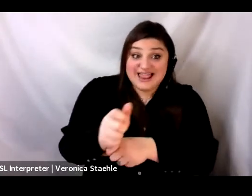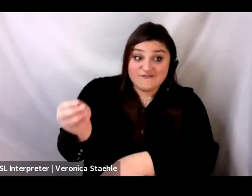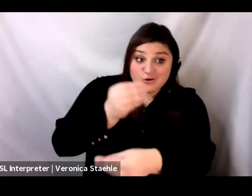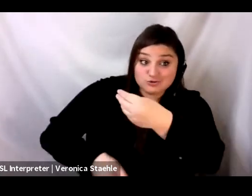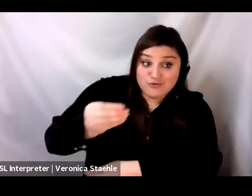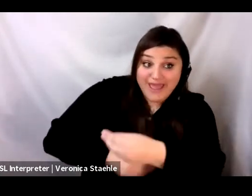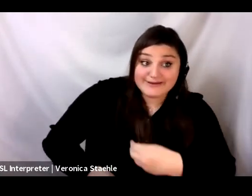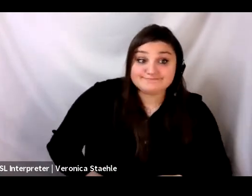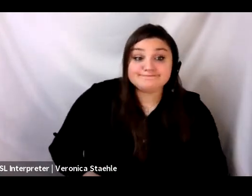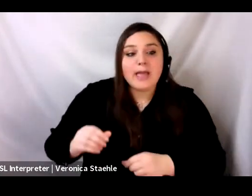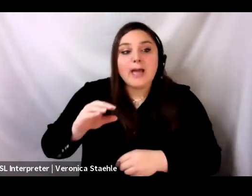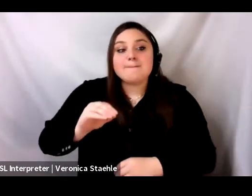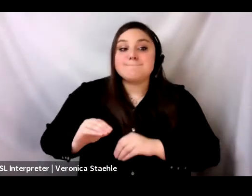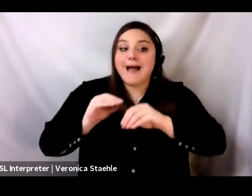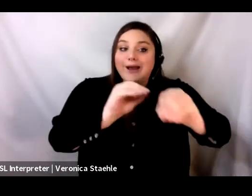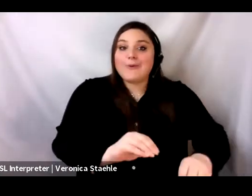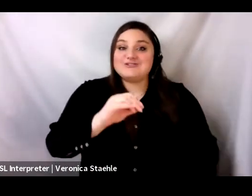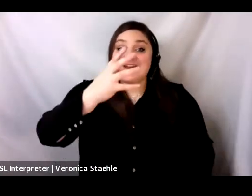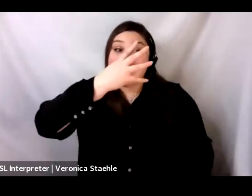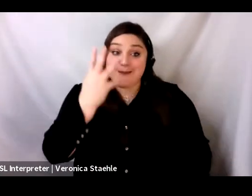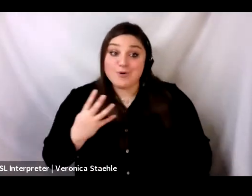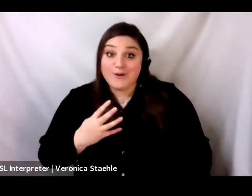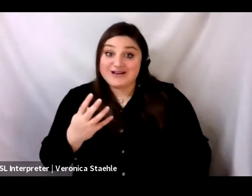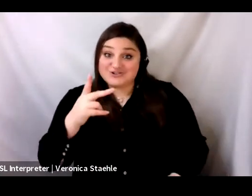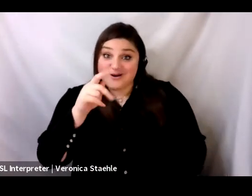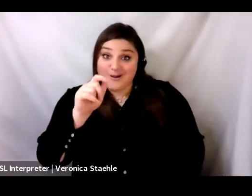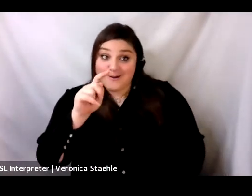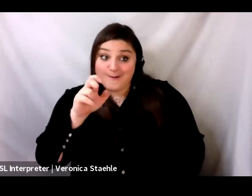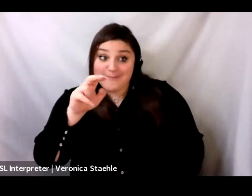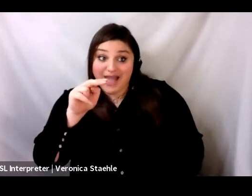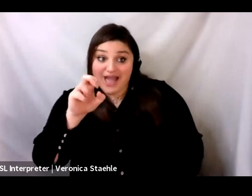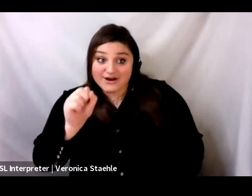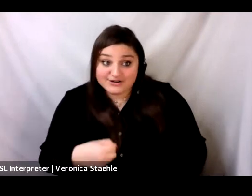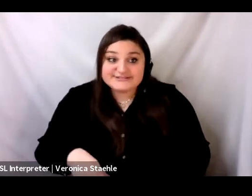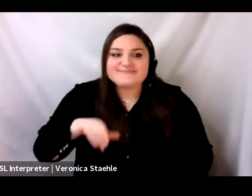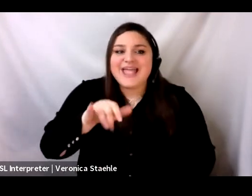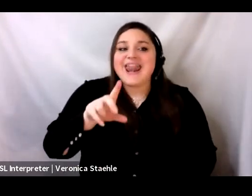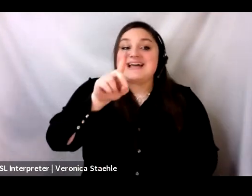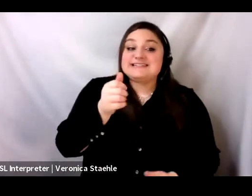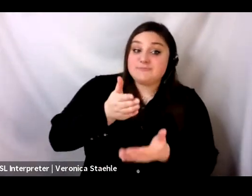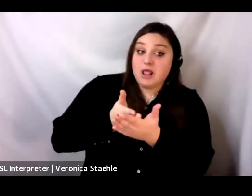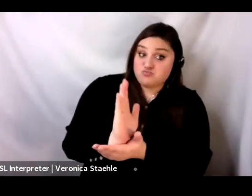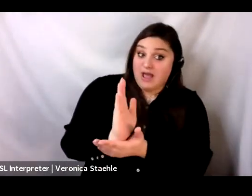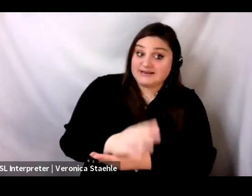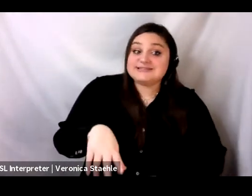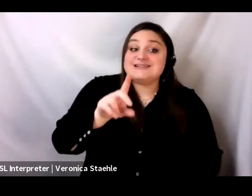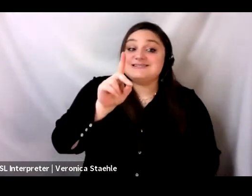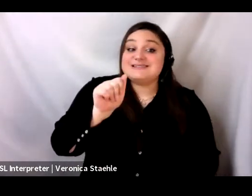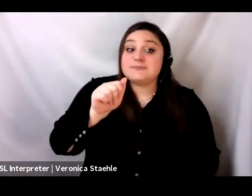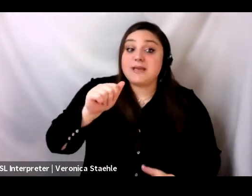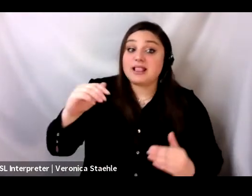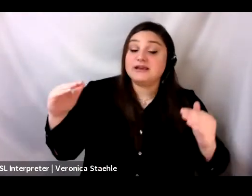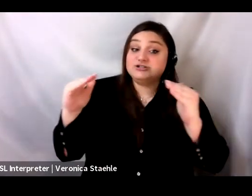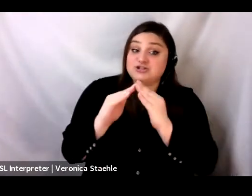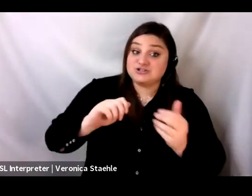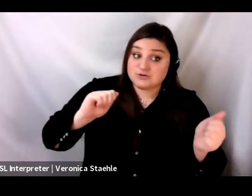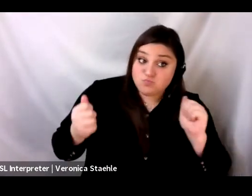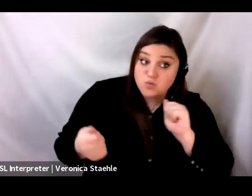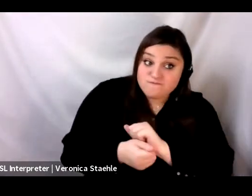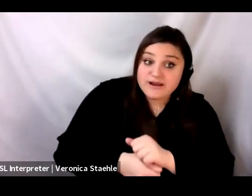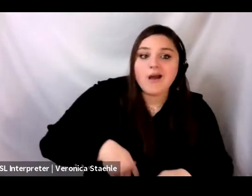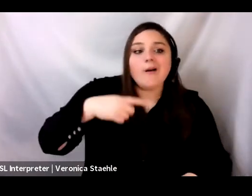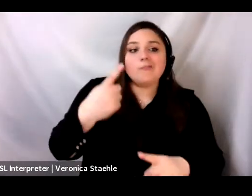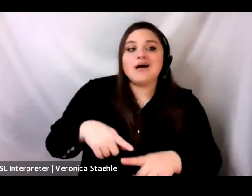the disability rights and disability justice movements, and the LGBTQ+ fight for justice. These areas